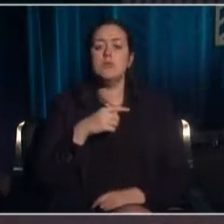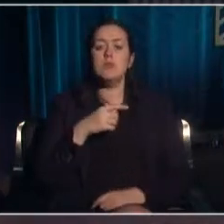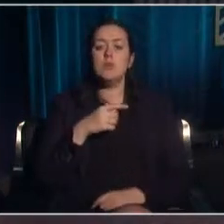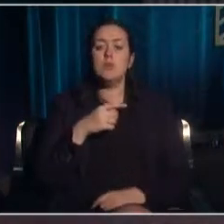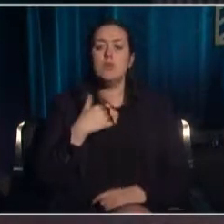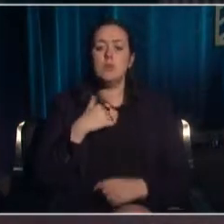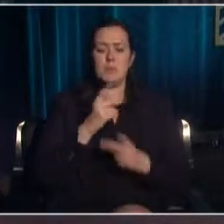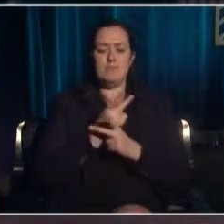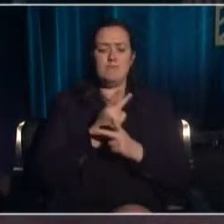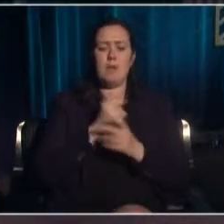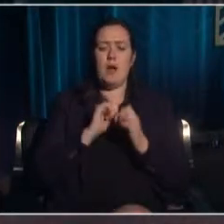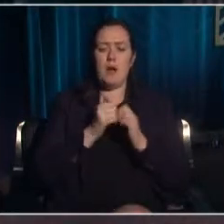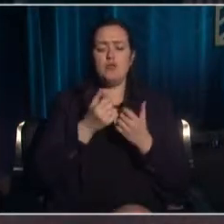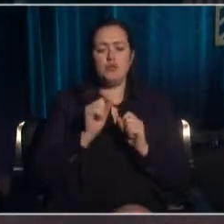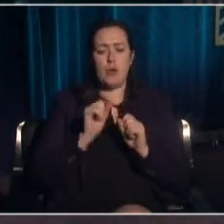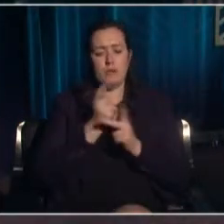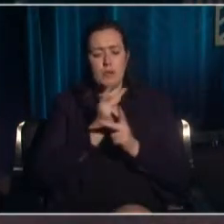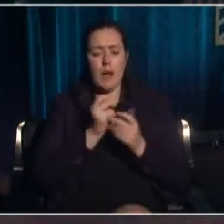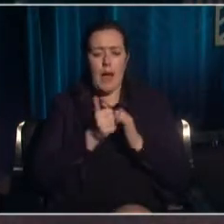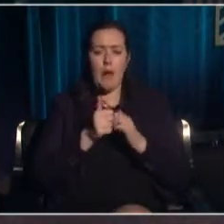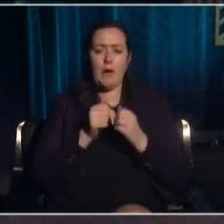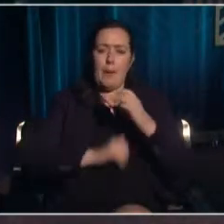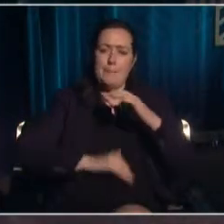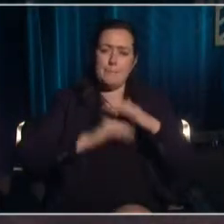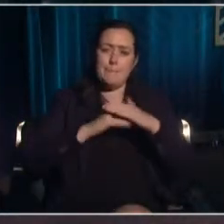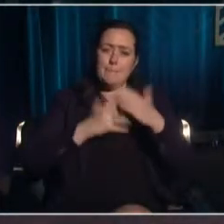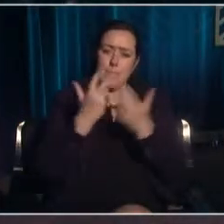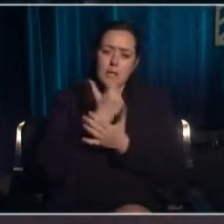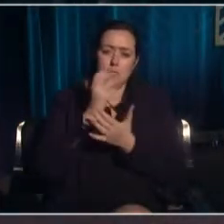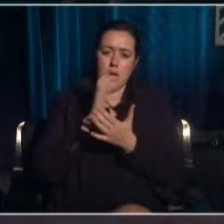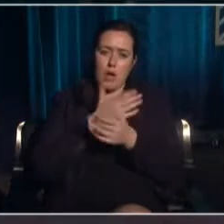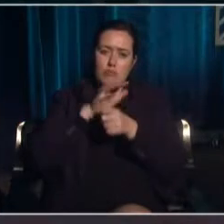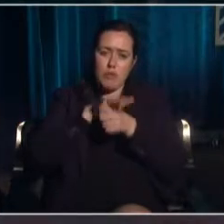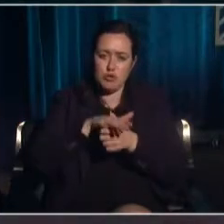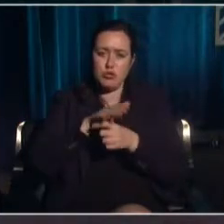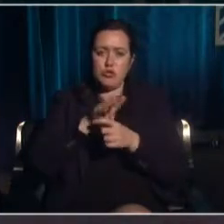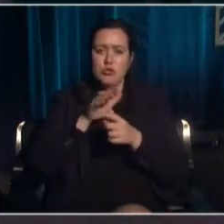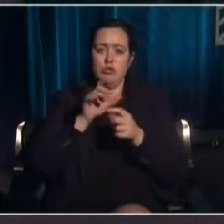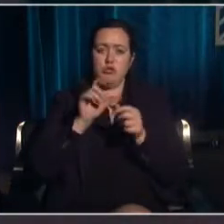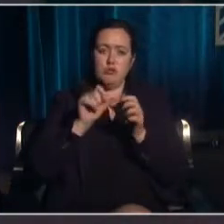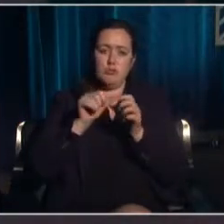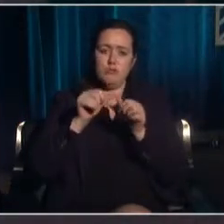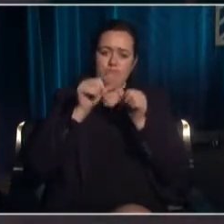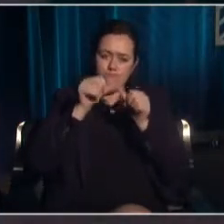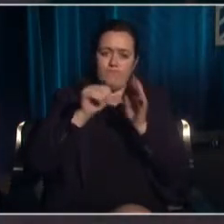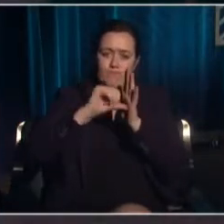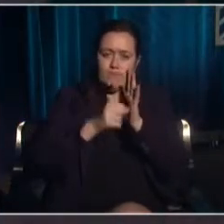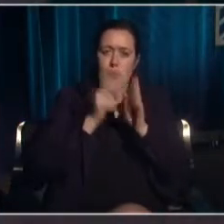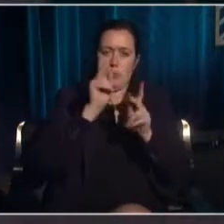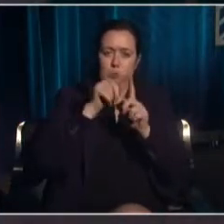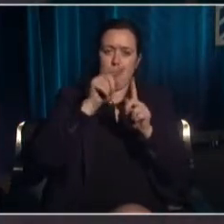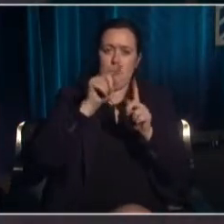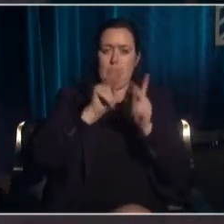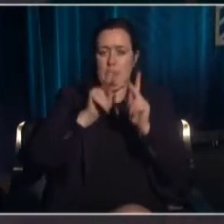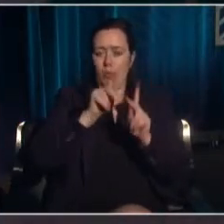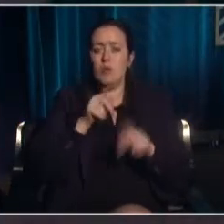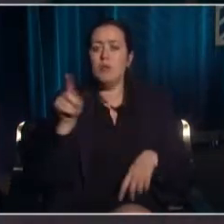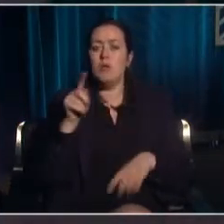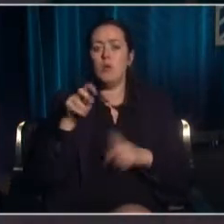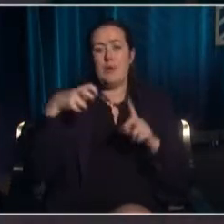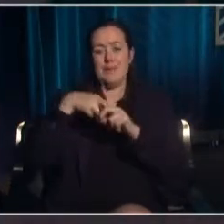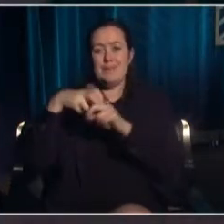maximise the amount of pressure we're putting on people? And at Global Citizen, our model is about going to the smartest people we can find, the policy